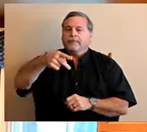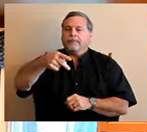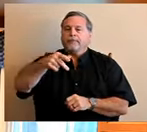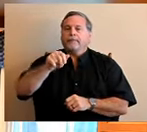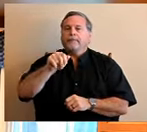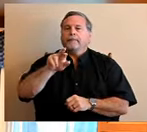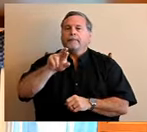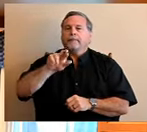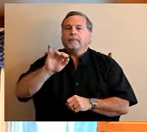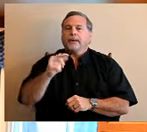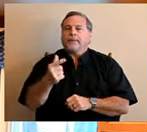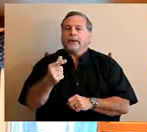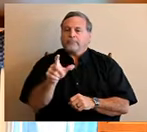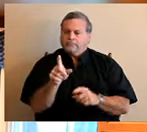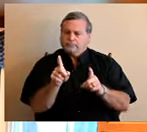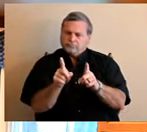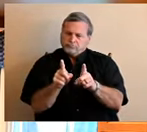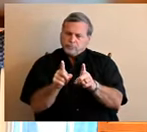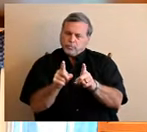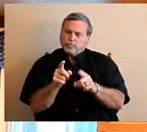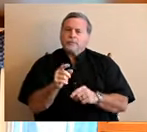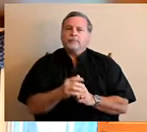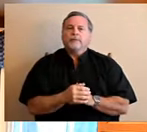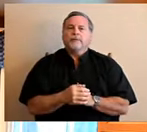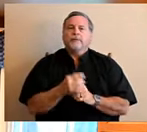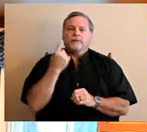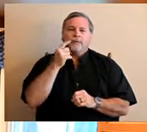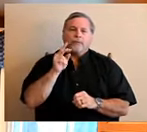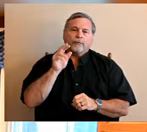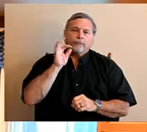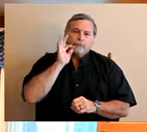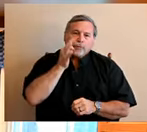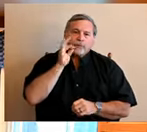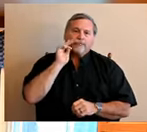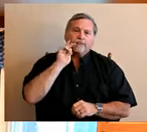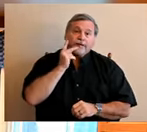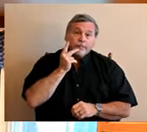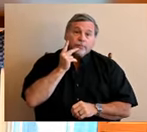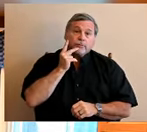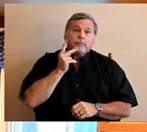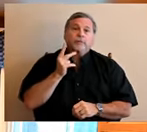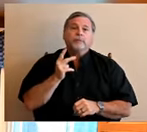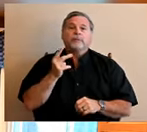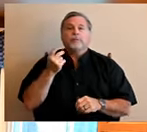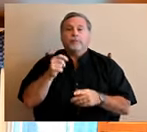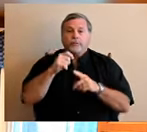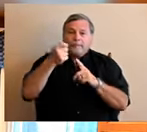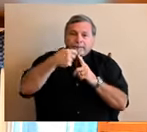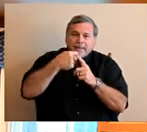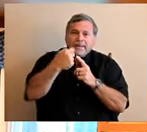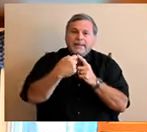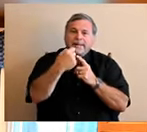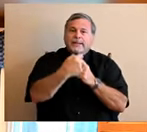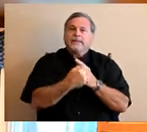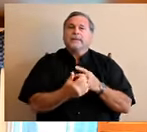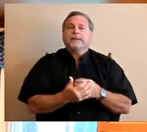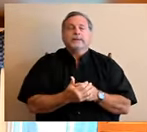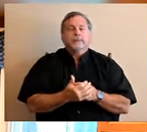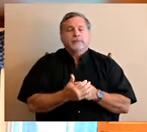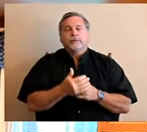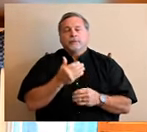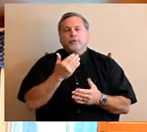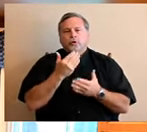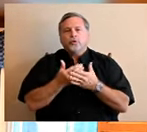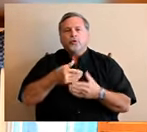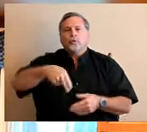short knife, good for cutting fruits and vegetables. It's good for peeling. It's good for a lot of things. You want a good